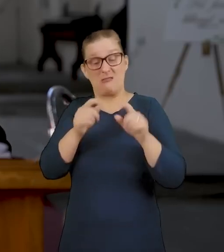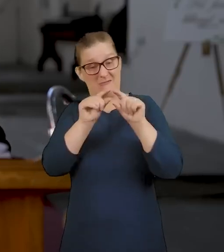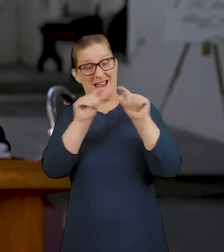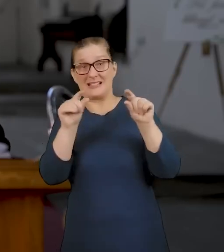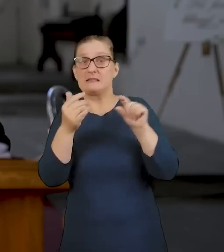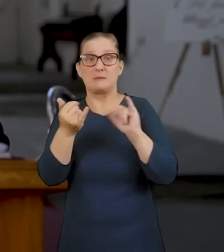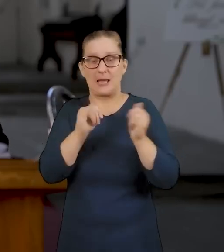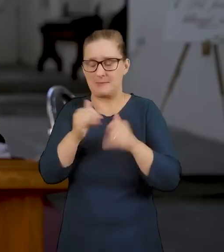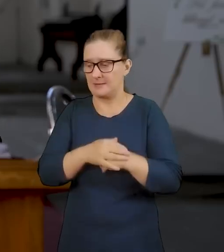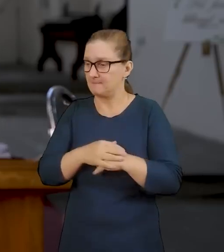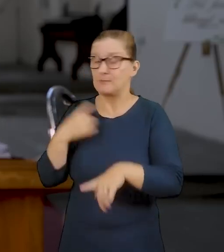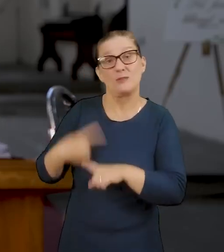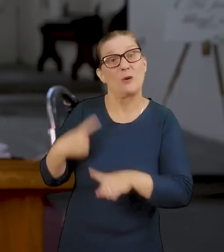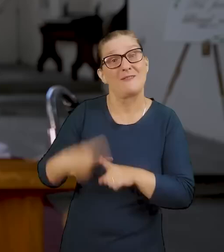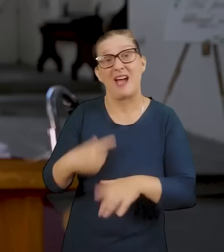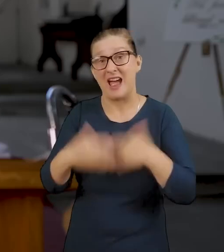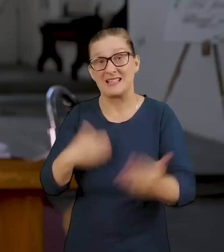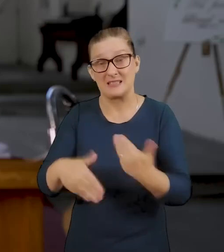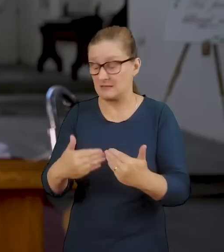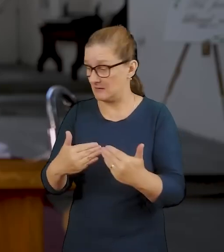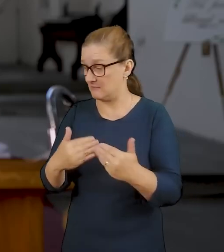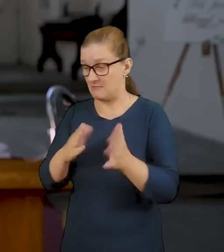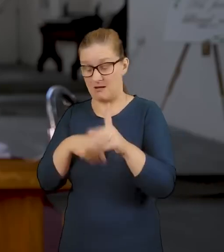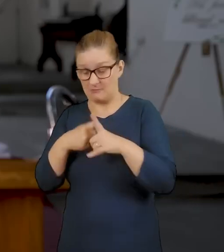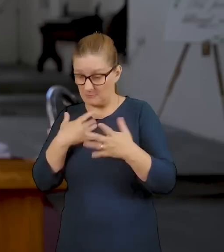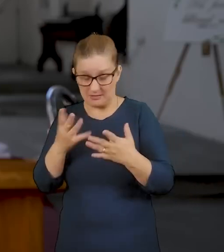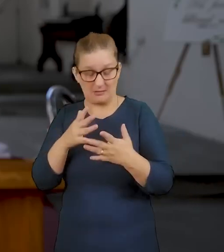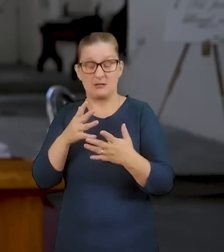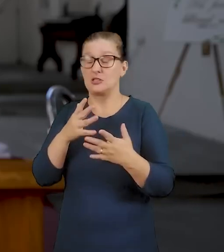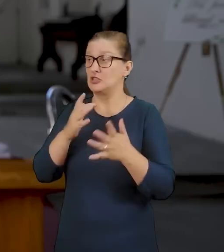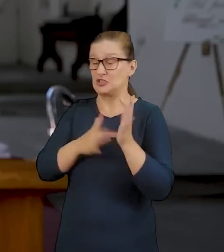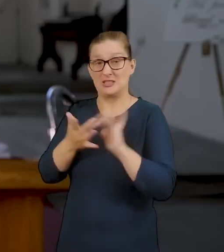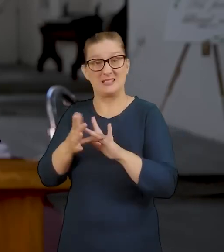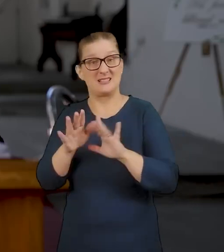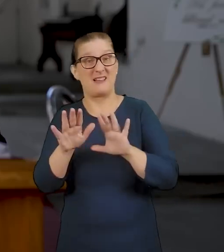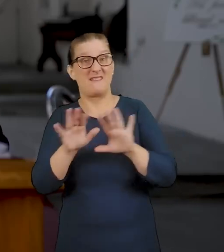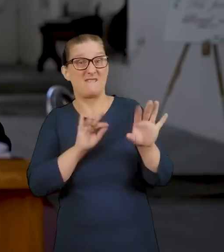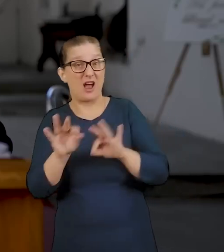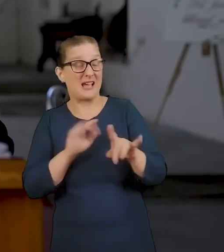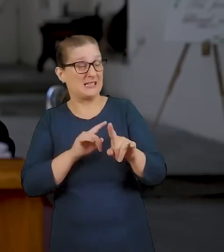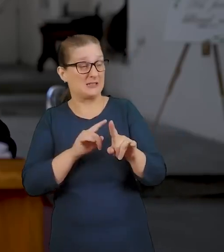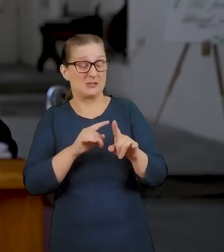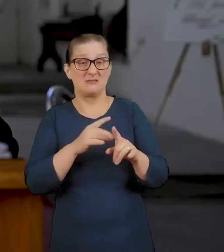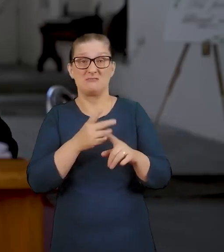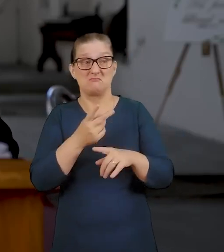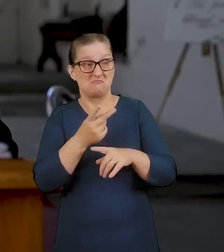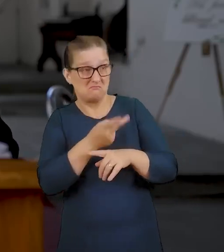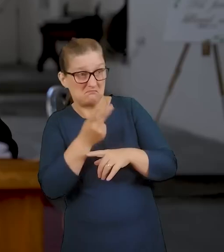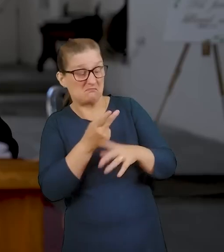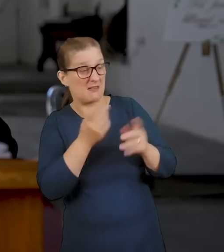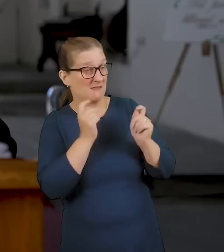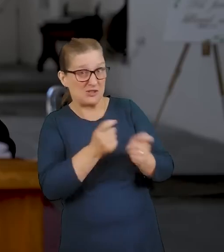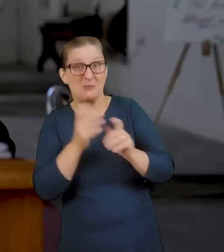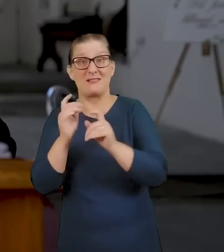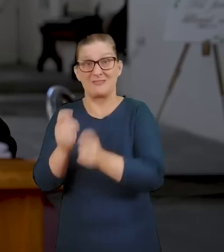Ruler." The Gospel of Mark is pretty fast-paced. And up to this point, we've heard about Jesus inviting